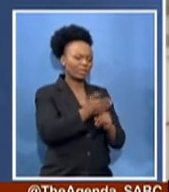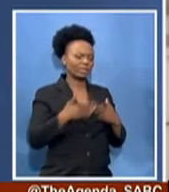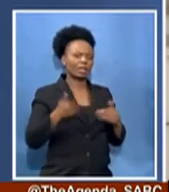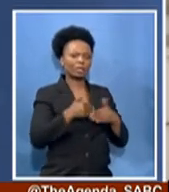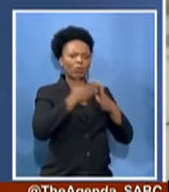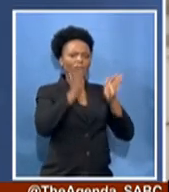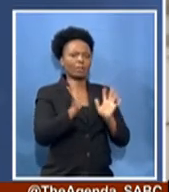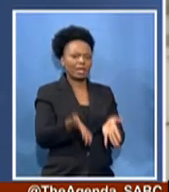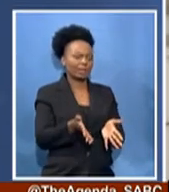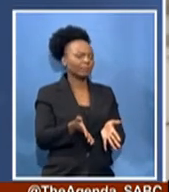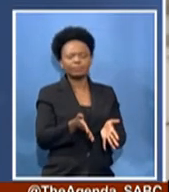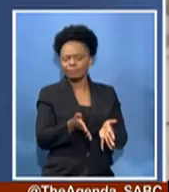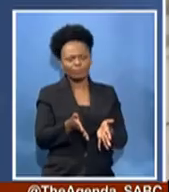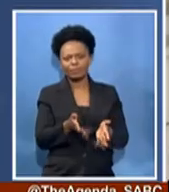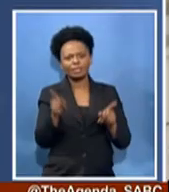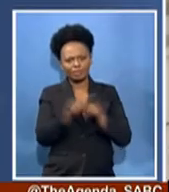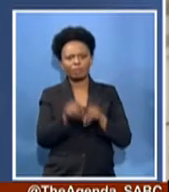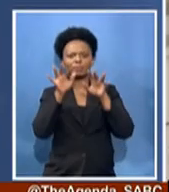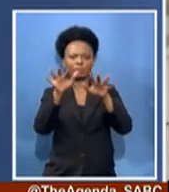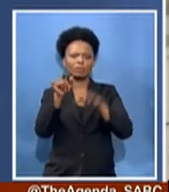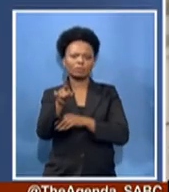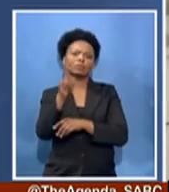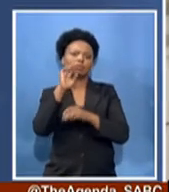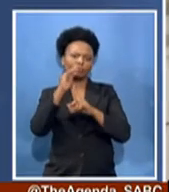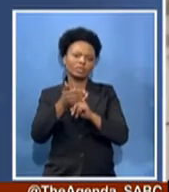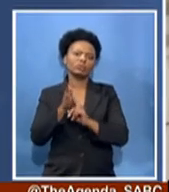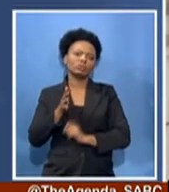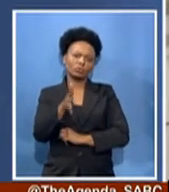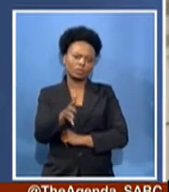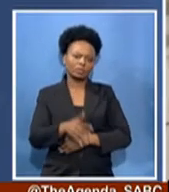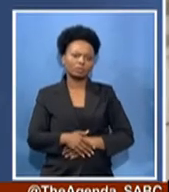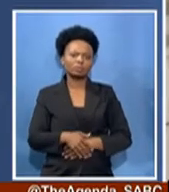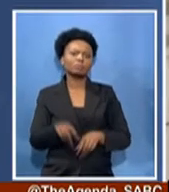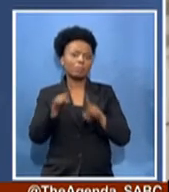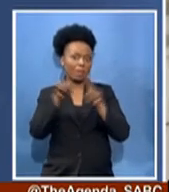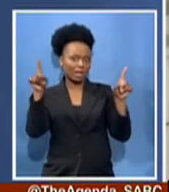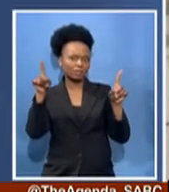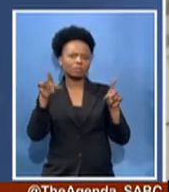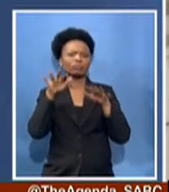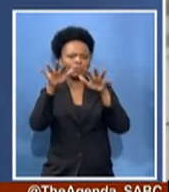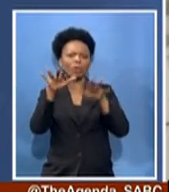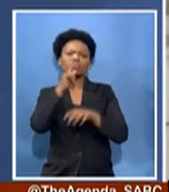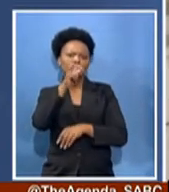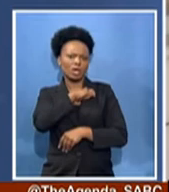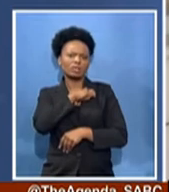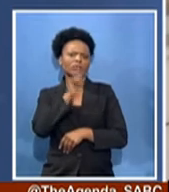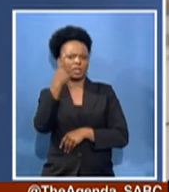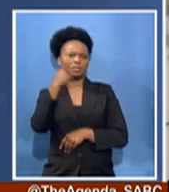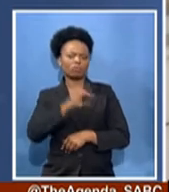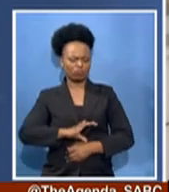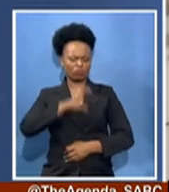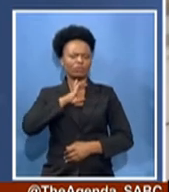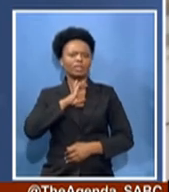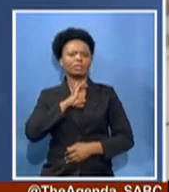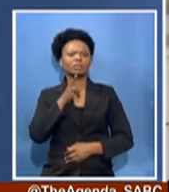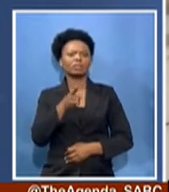we also want to get public confidence. We want to make sure that we don't do anything unnecessary that shakes public